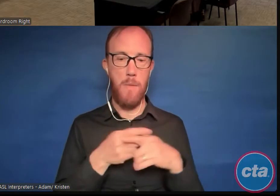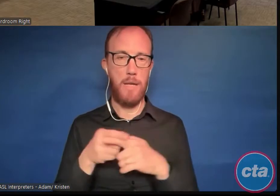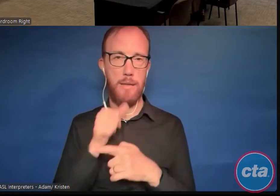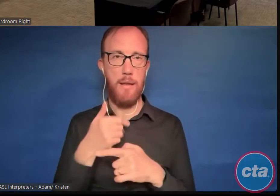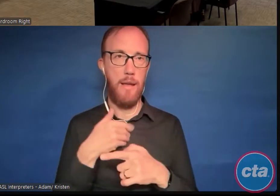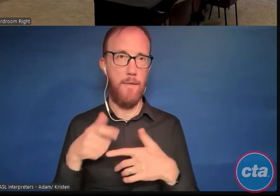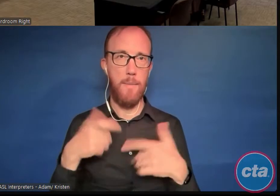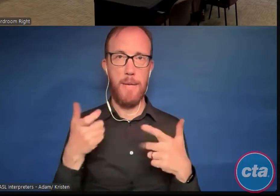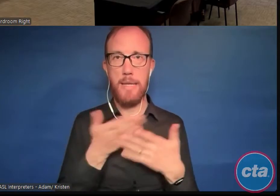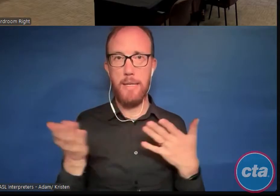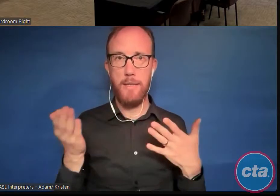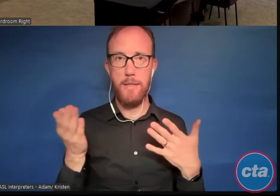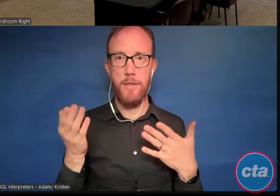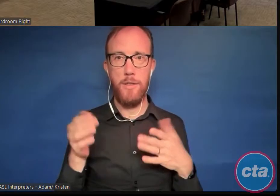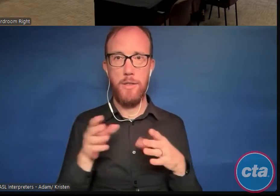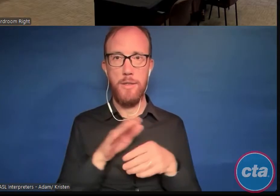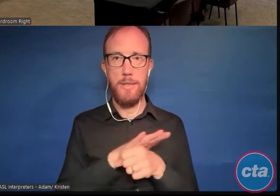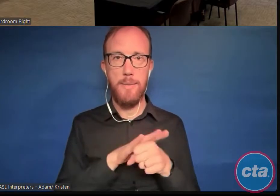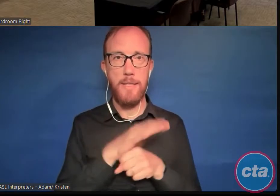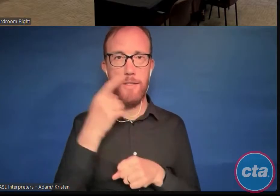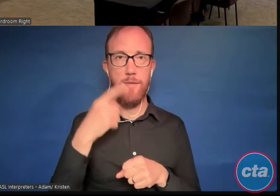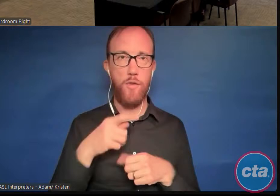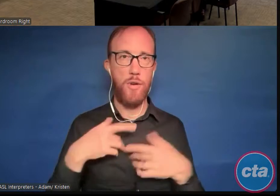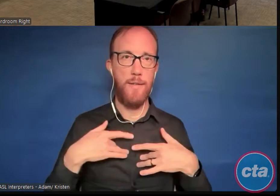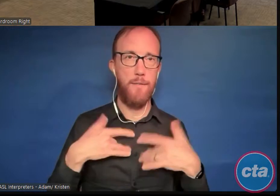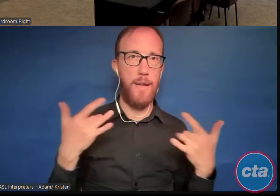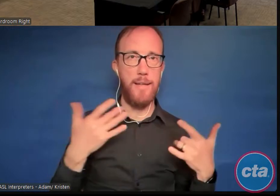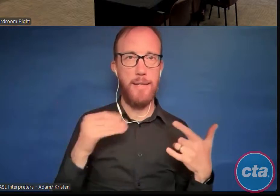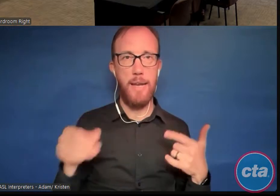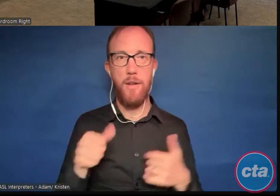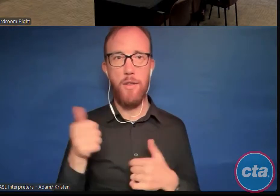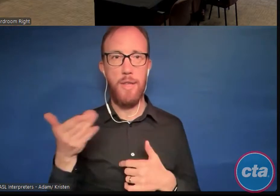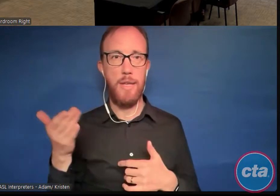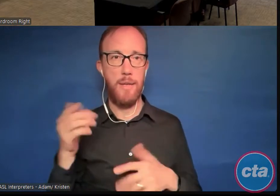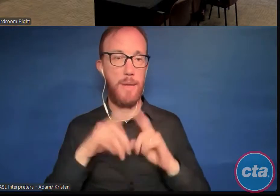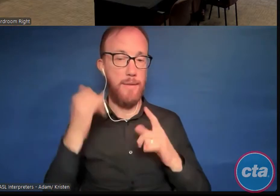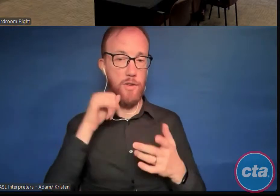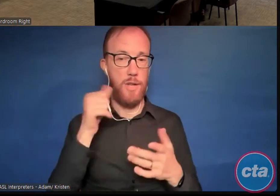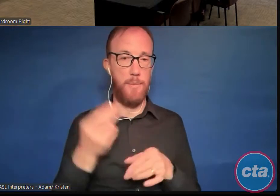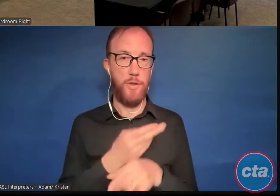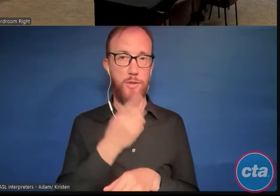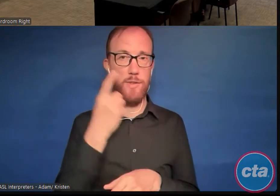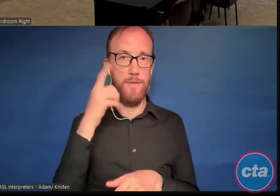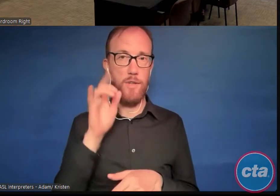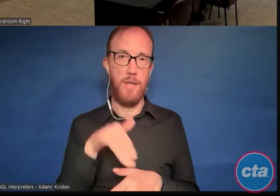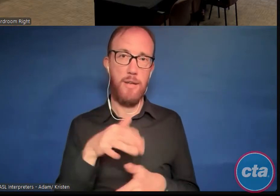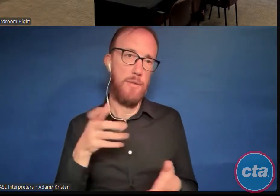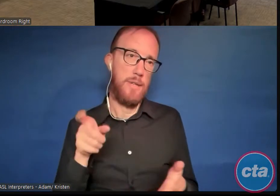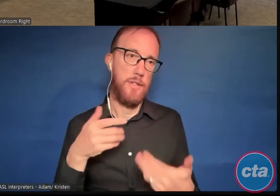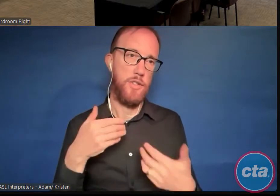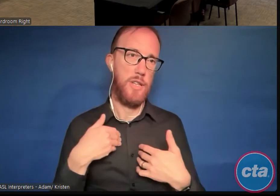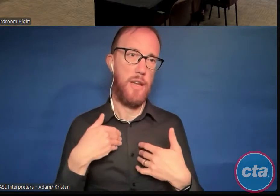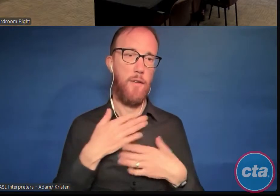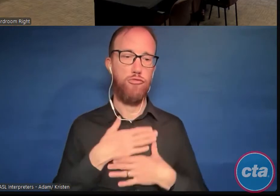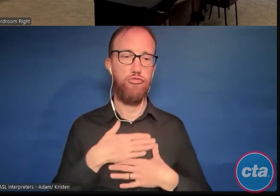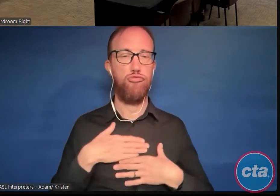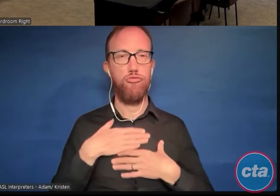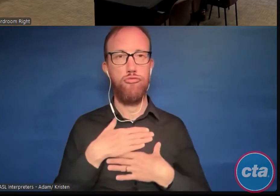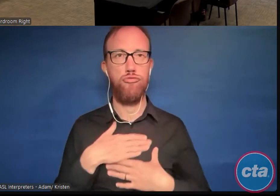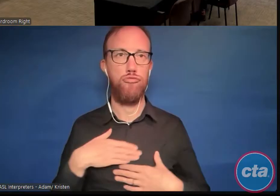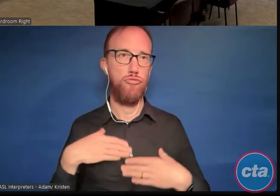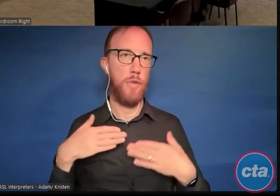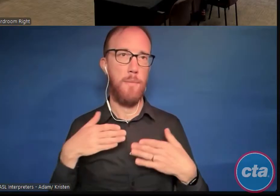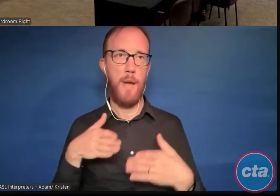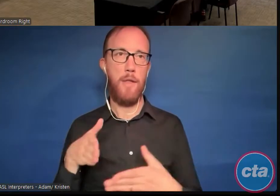that are meant to be able to be used for events and other things, but when they're not being used for those things, they are just part of a pleasant, very quiet path through, right? So,